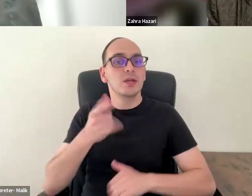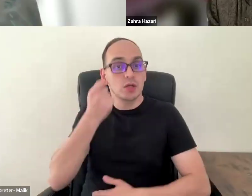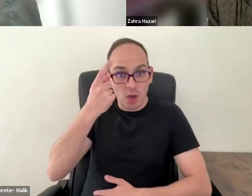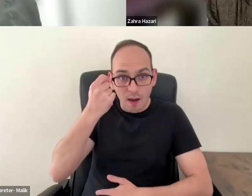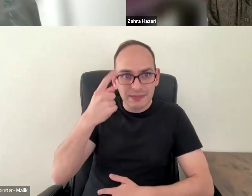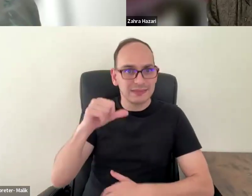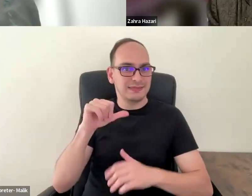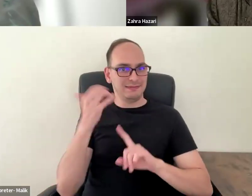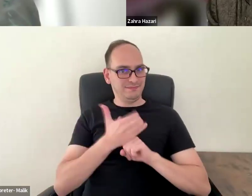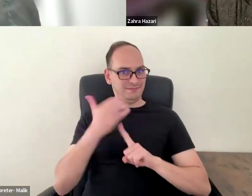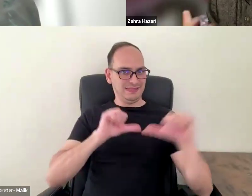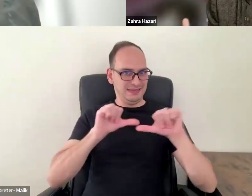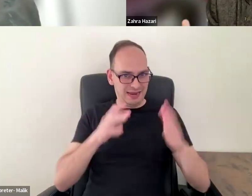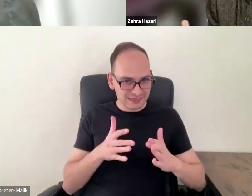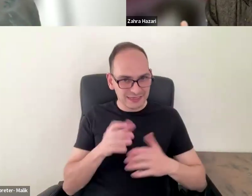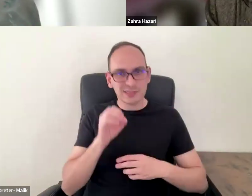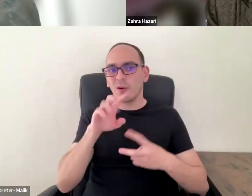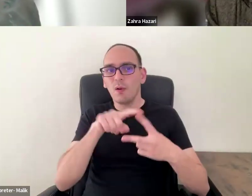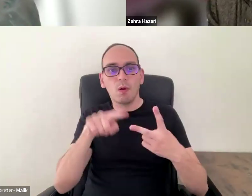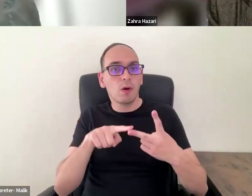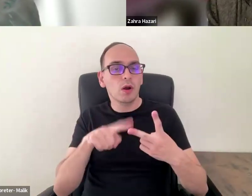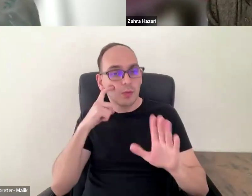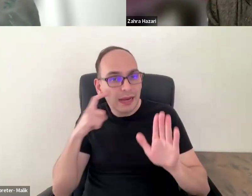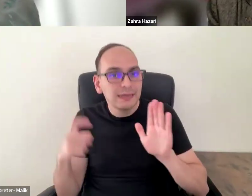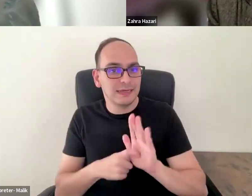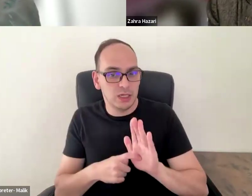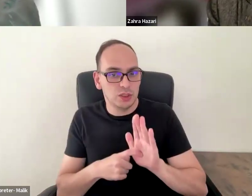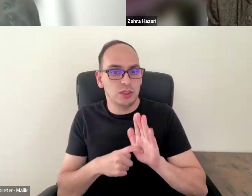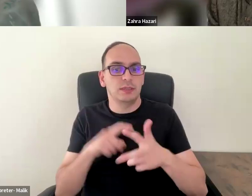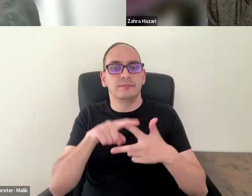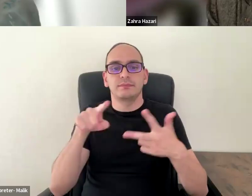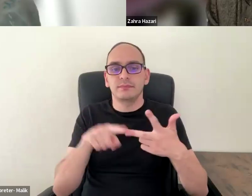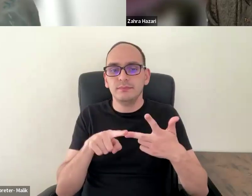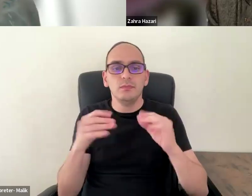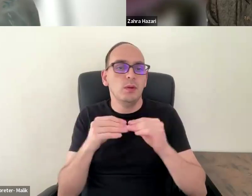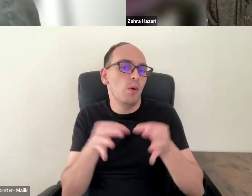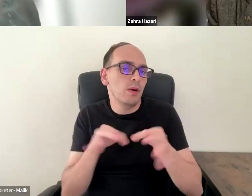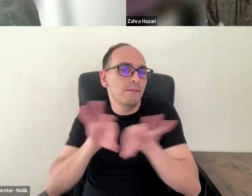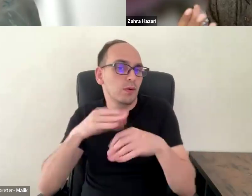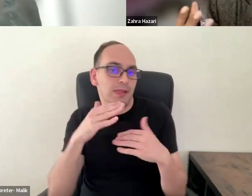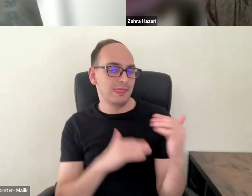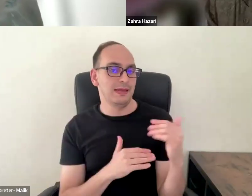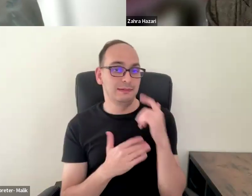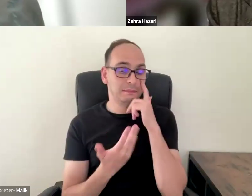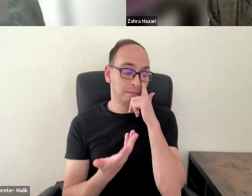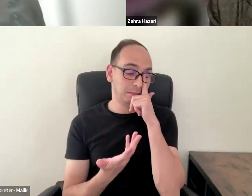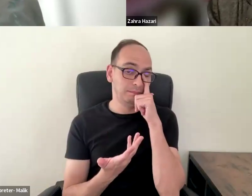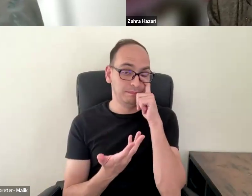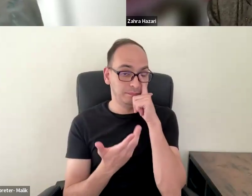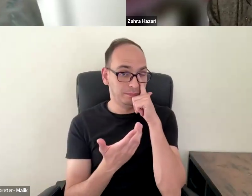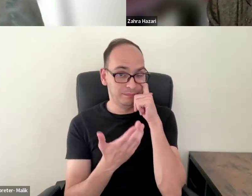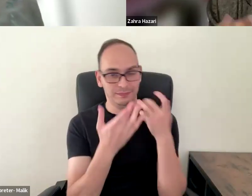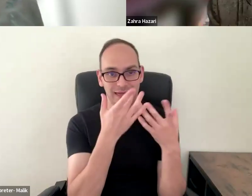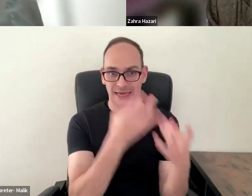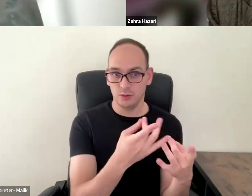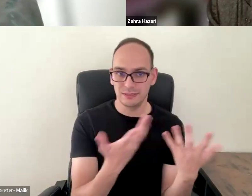as a scientist or something else. Feelings of recognition also might be more important for practicing